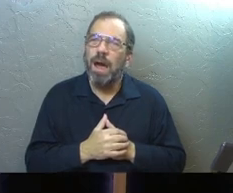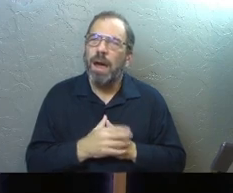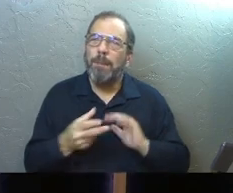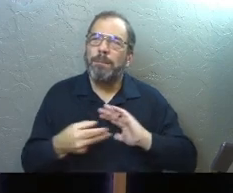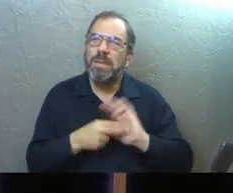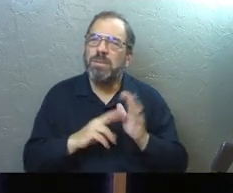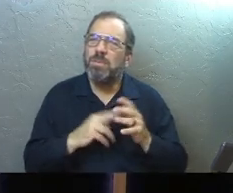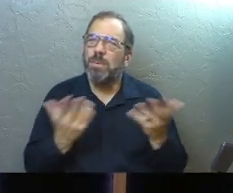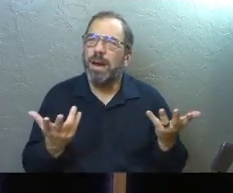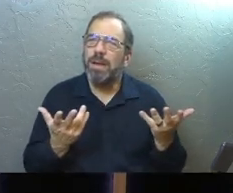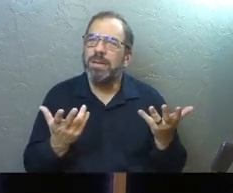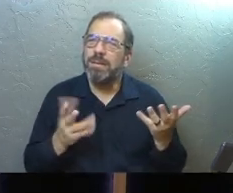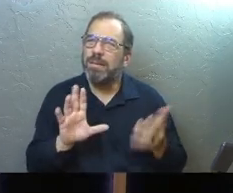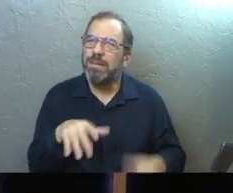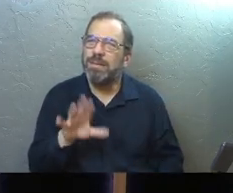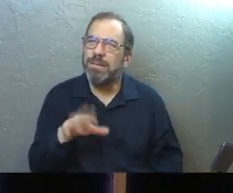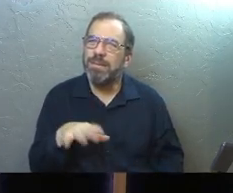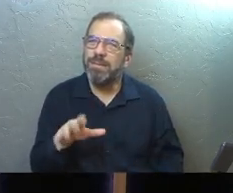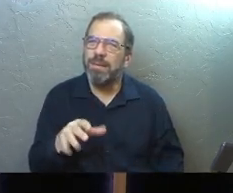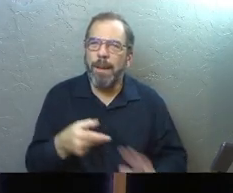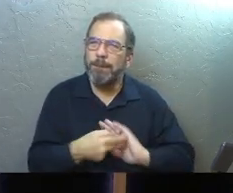What does that tell you?